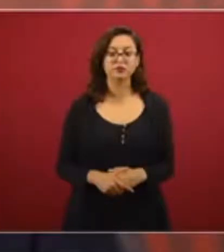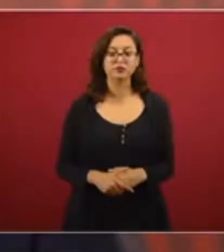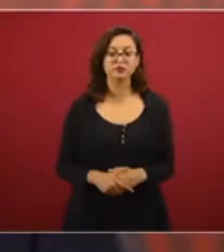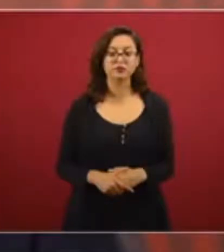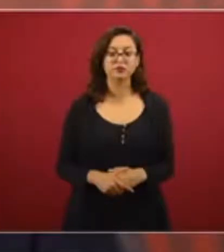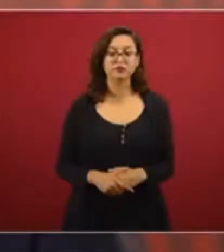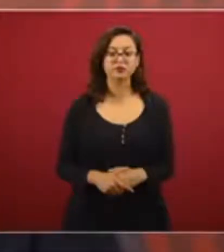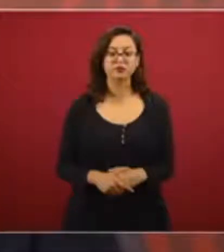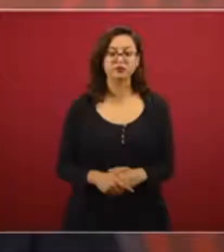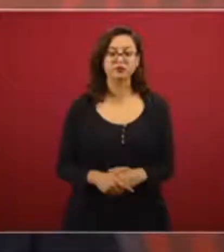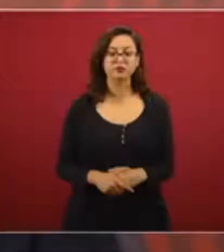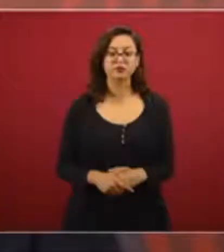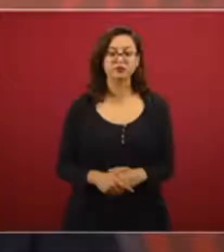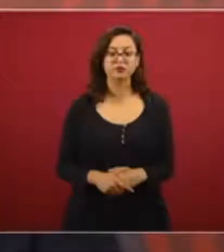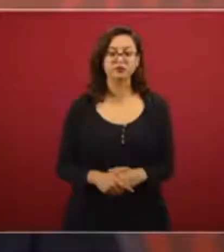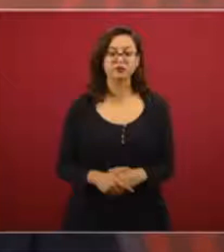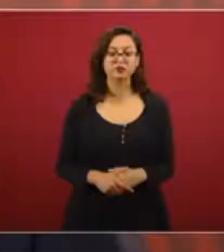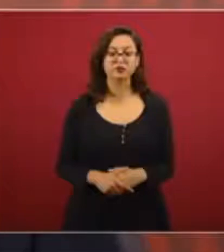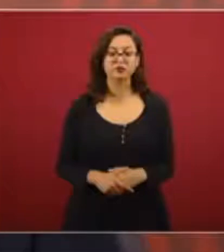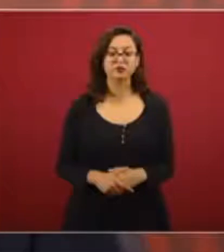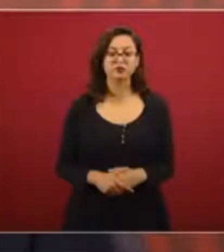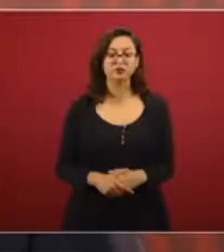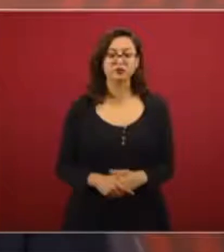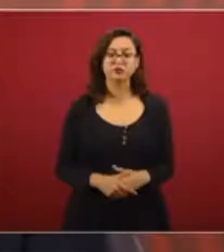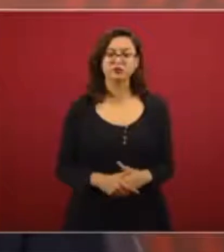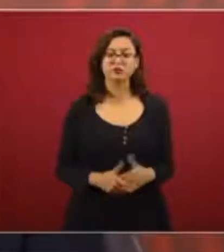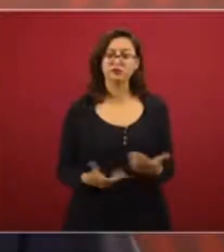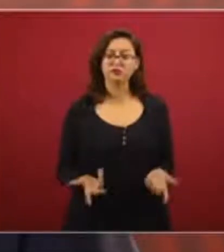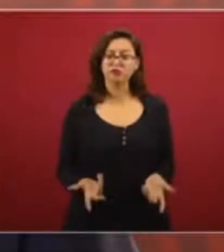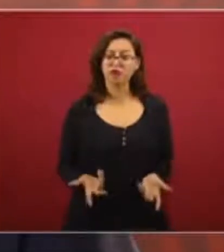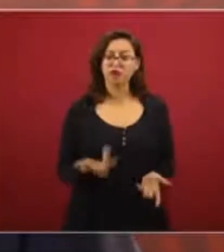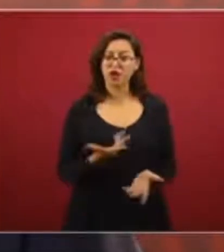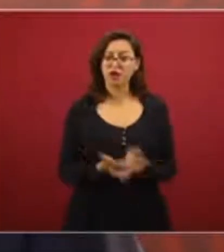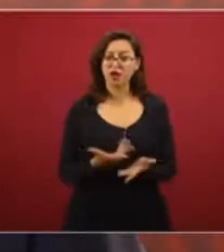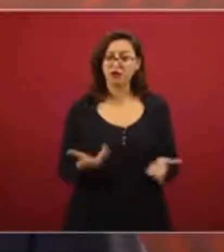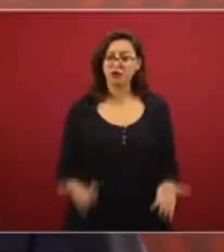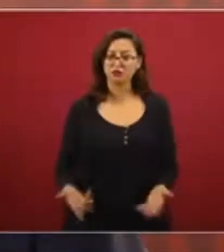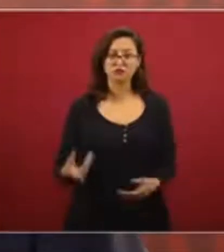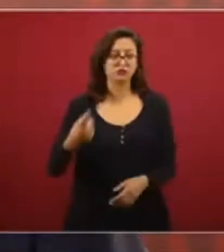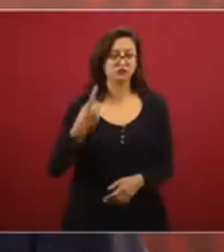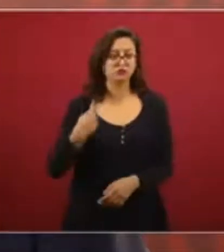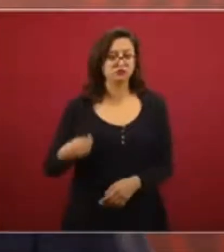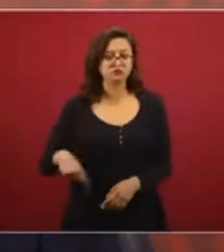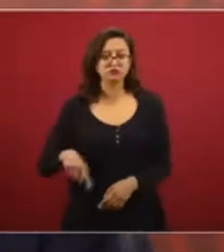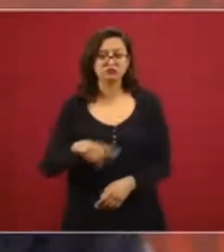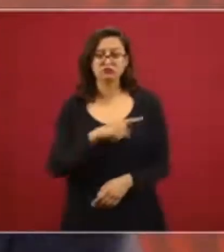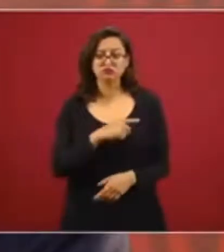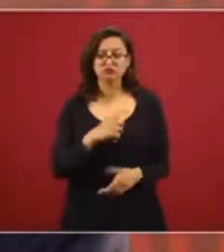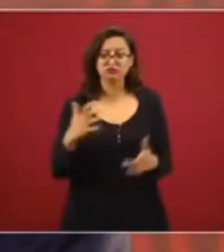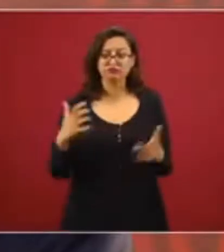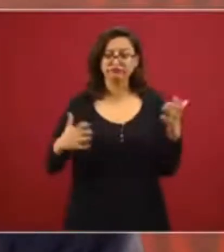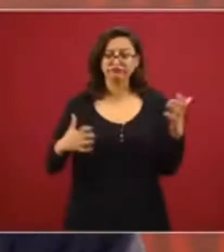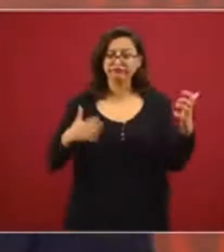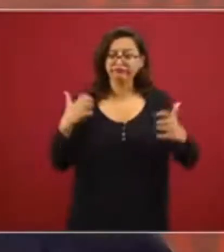ourselves to be bothered no